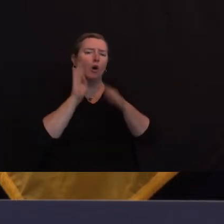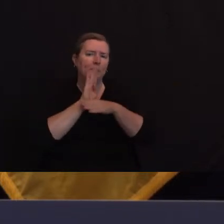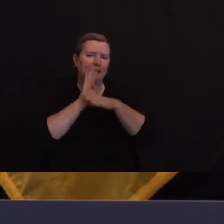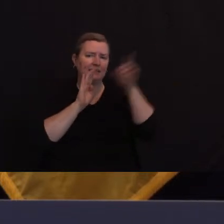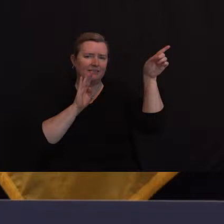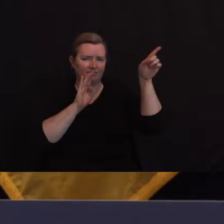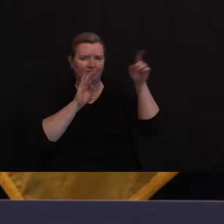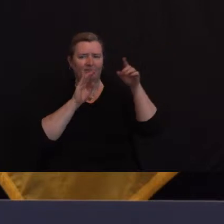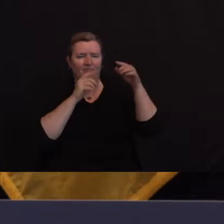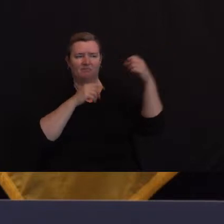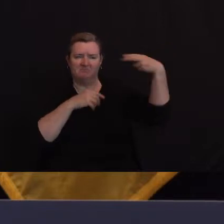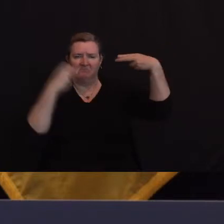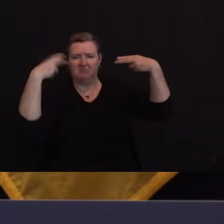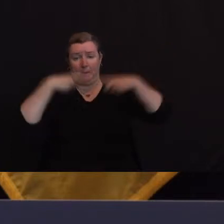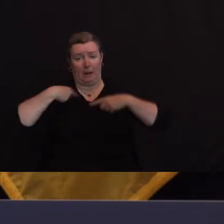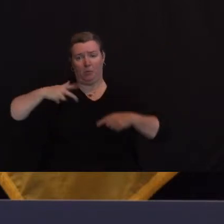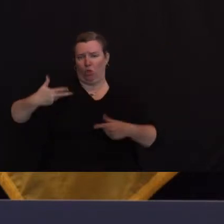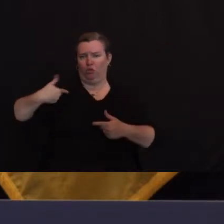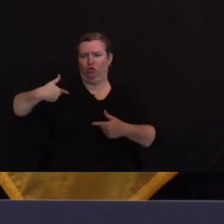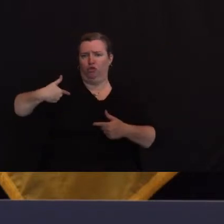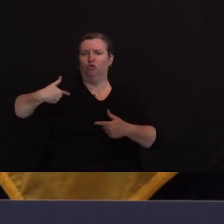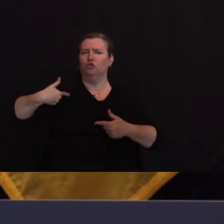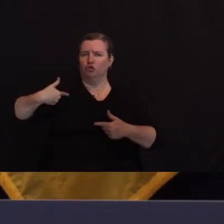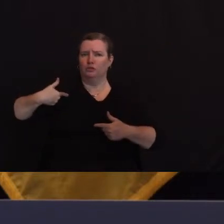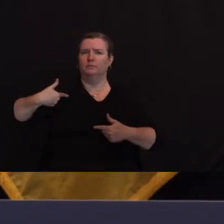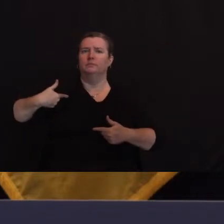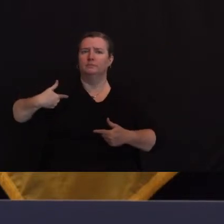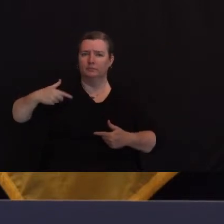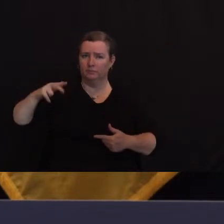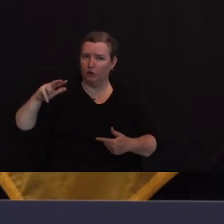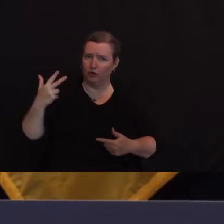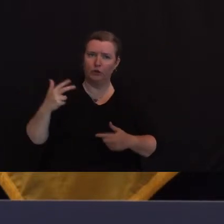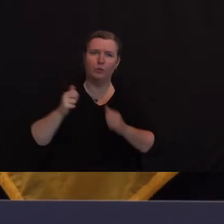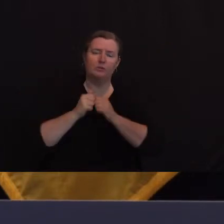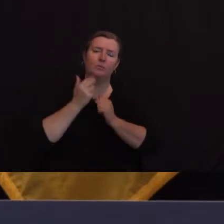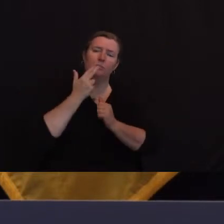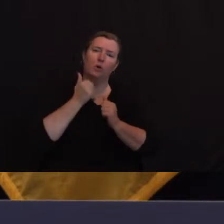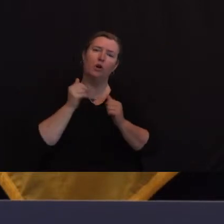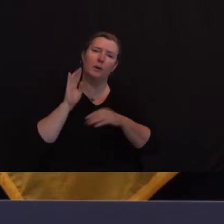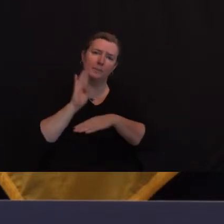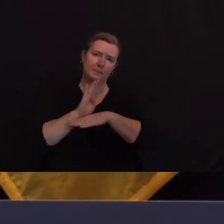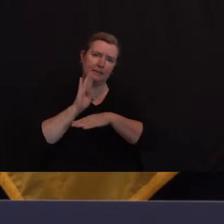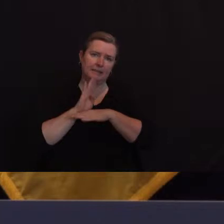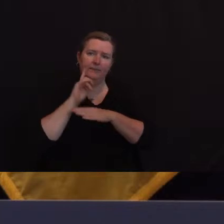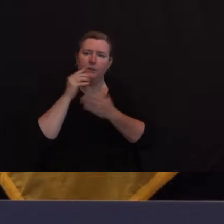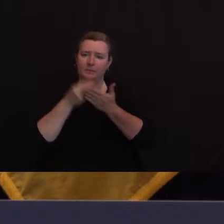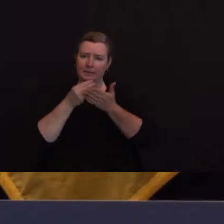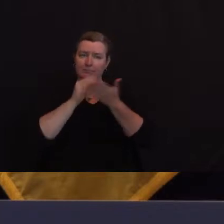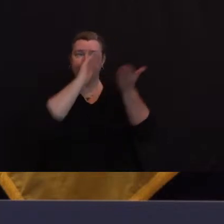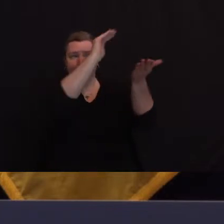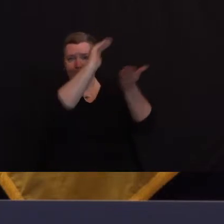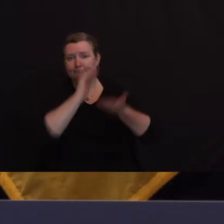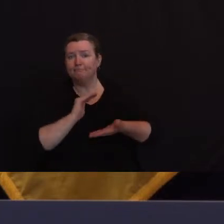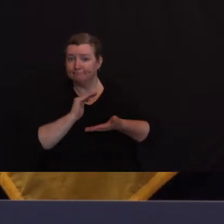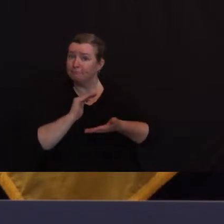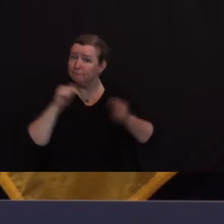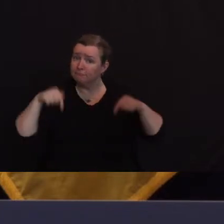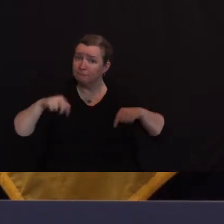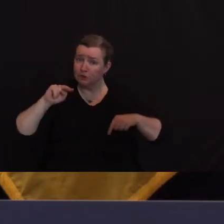number 3 in terms of small business relief, but that's a constant area that we're assessing what else we may be able to